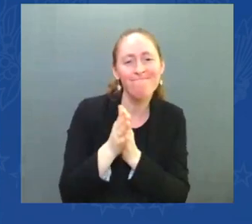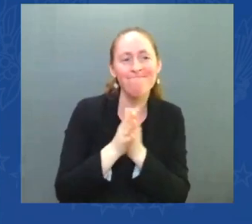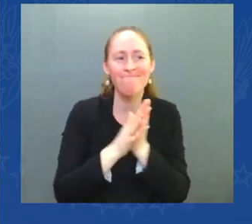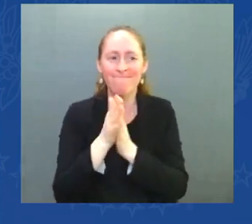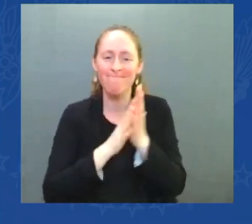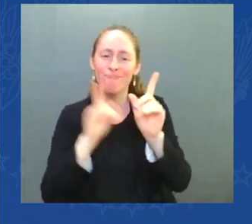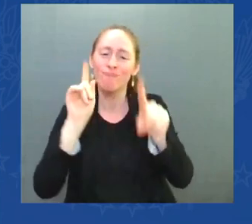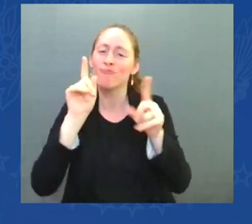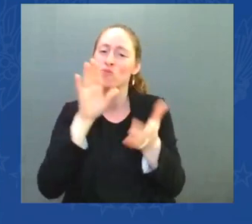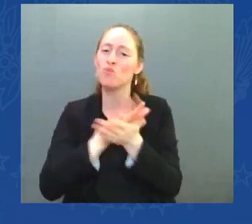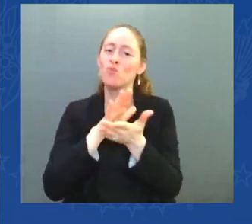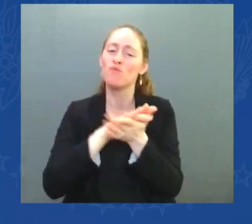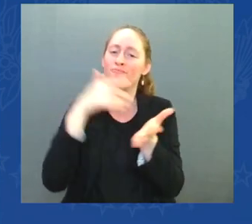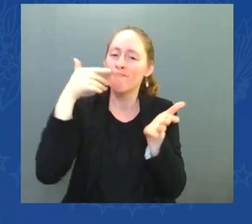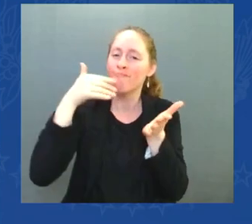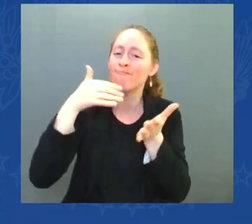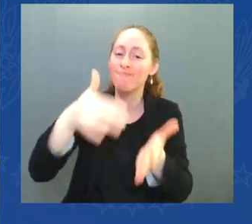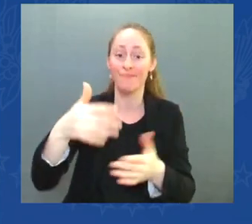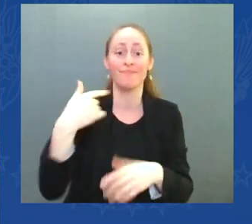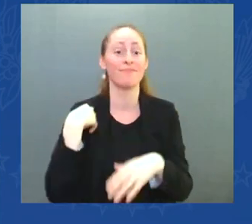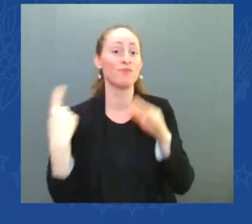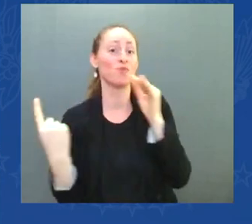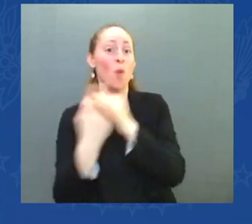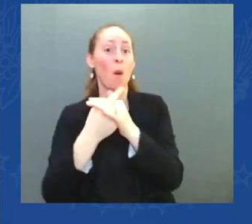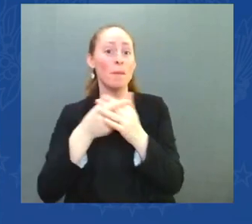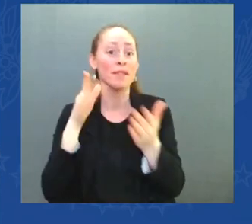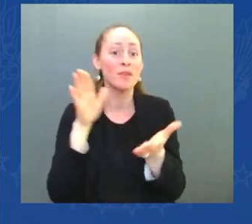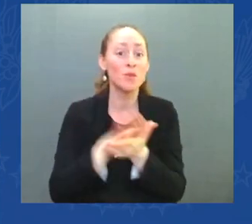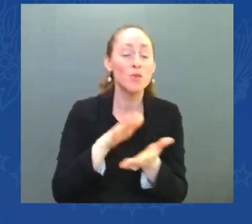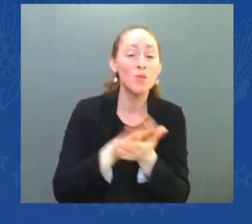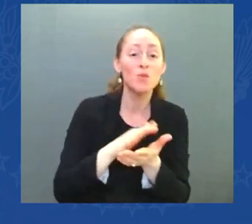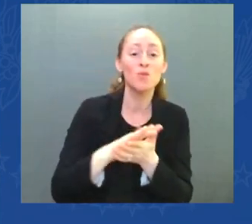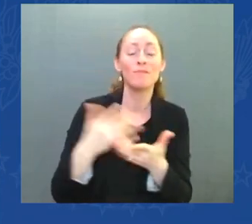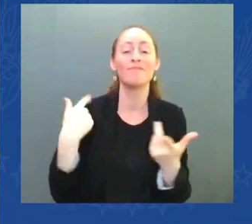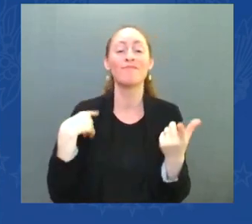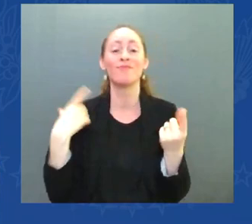quad to meet up with my best friend, Dominic Blackwell.